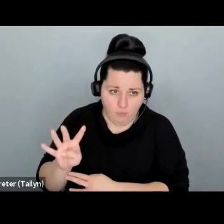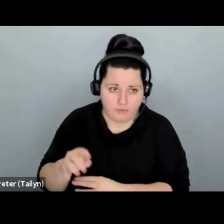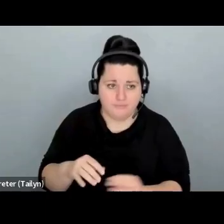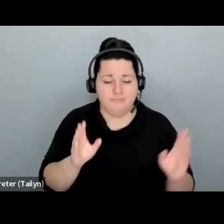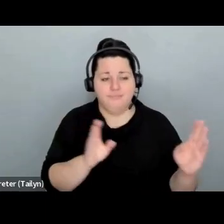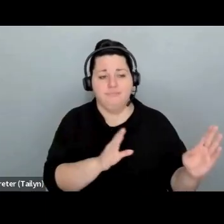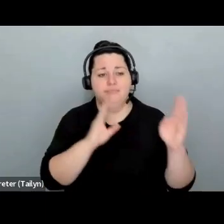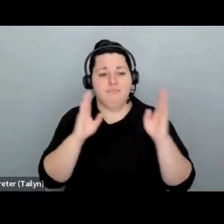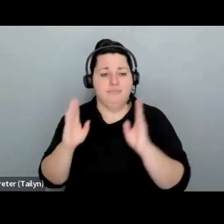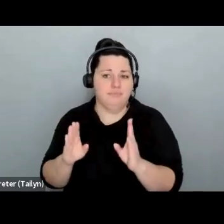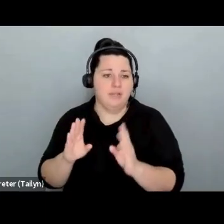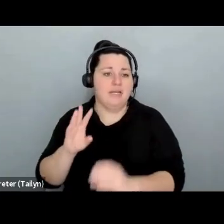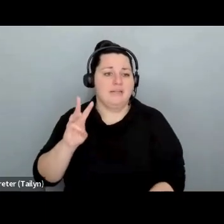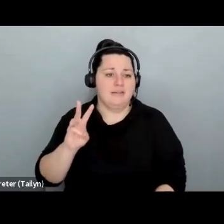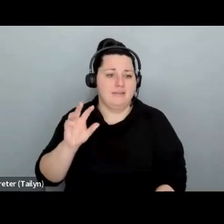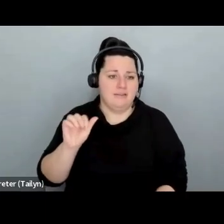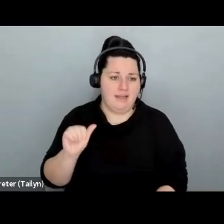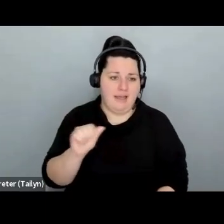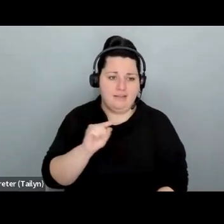6A-1.09414,